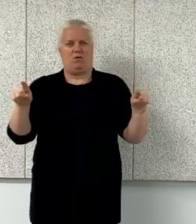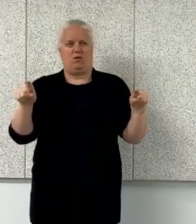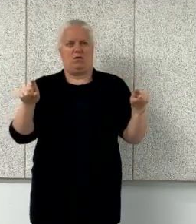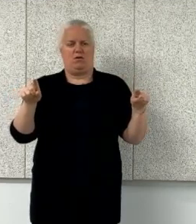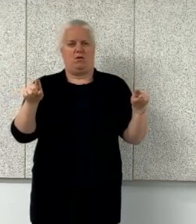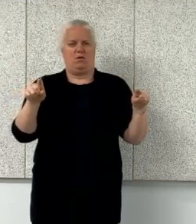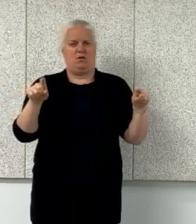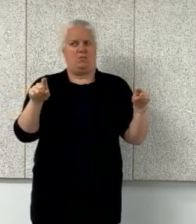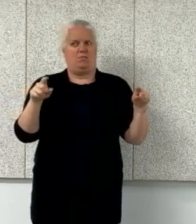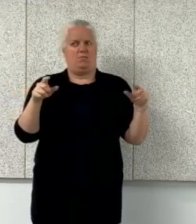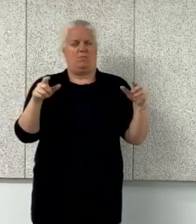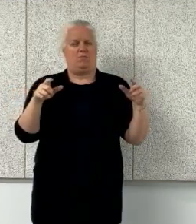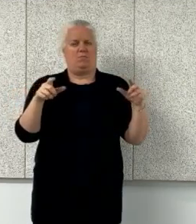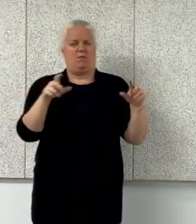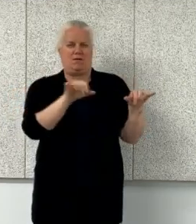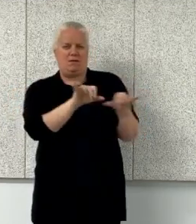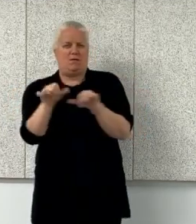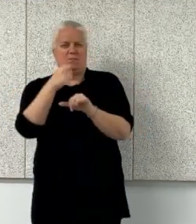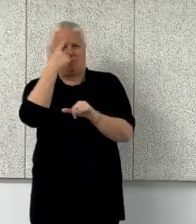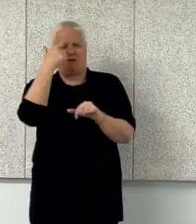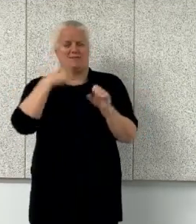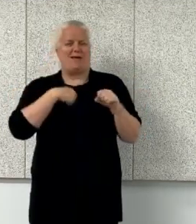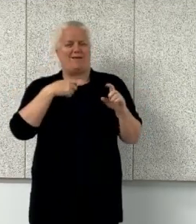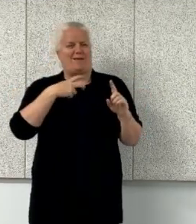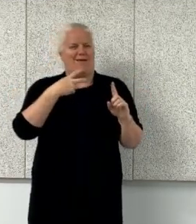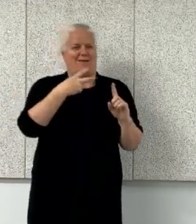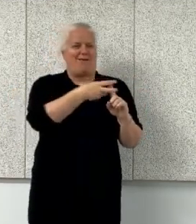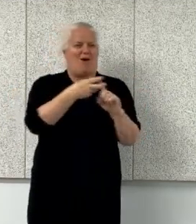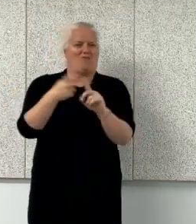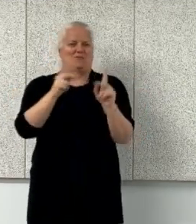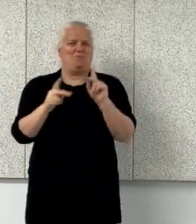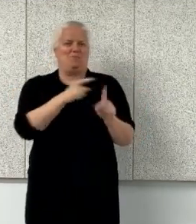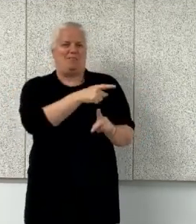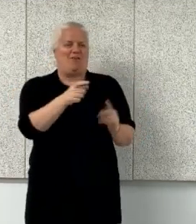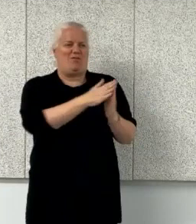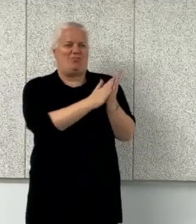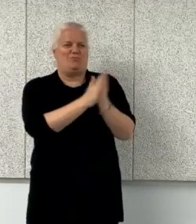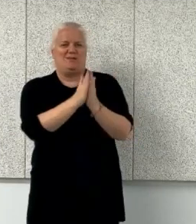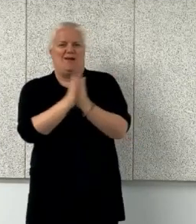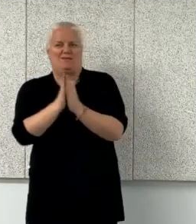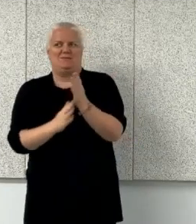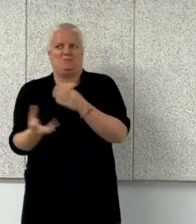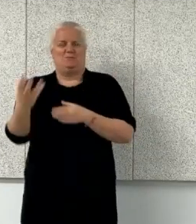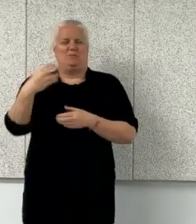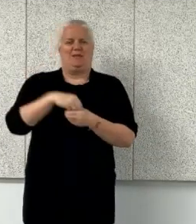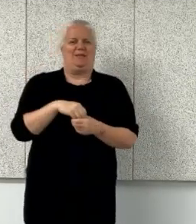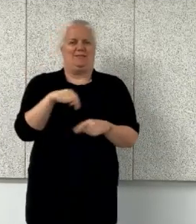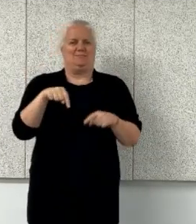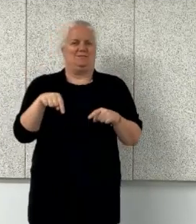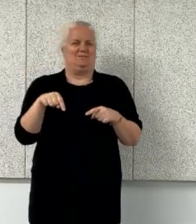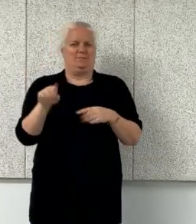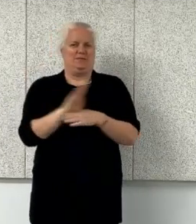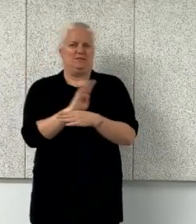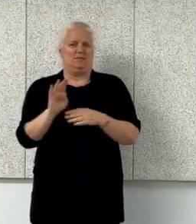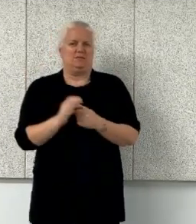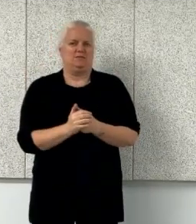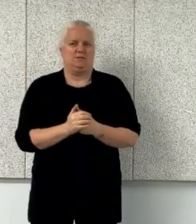harvest people's enthusiasm to be in this field. And to really sort of, fuel myself on it. And I see